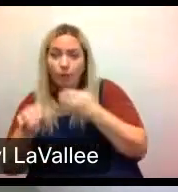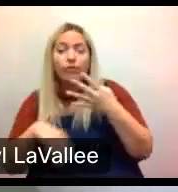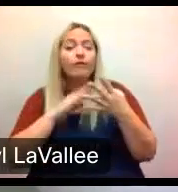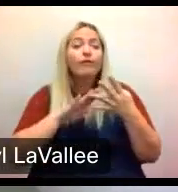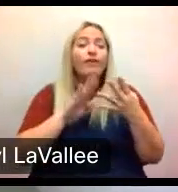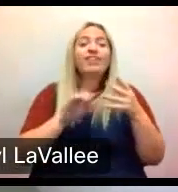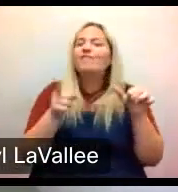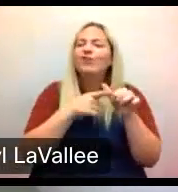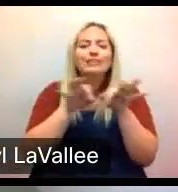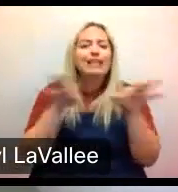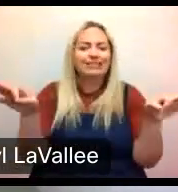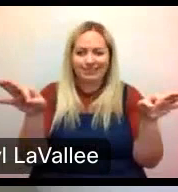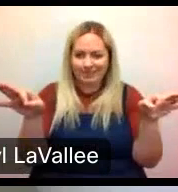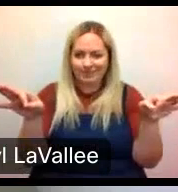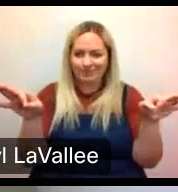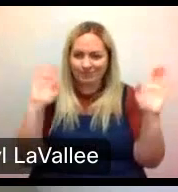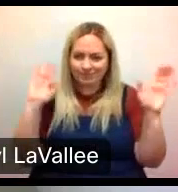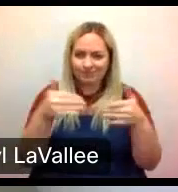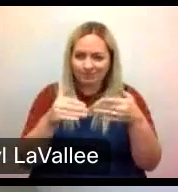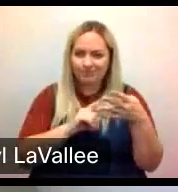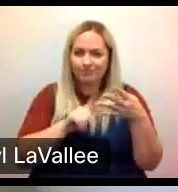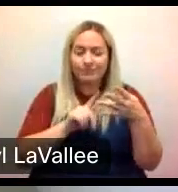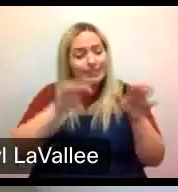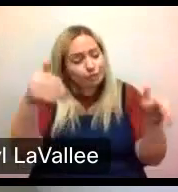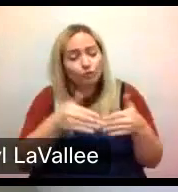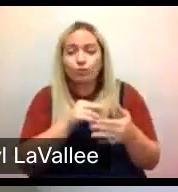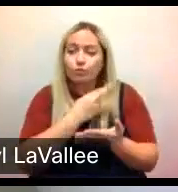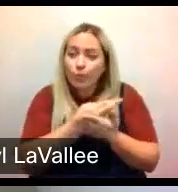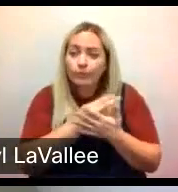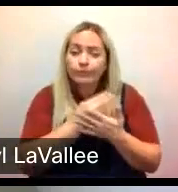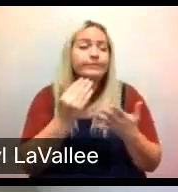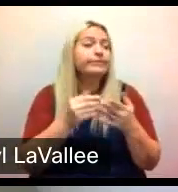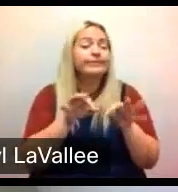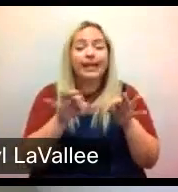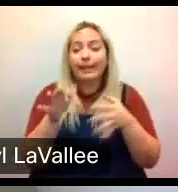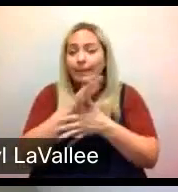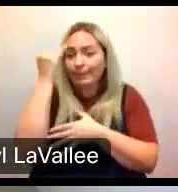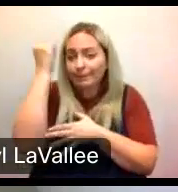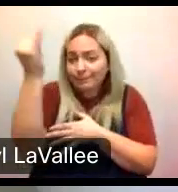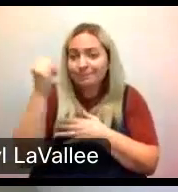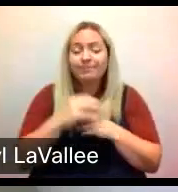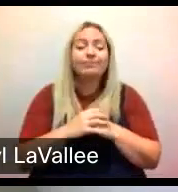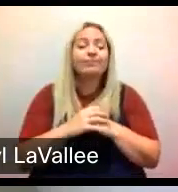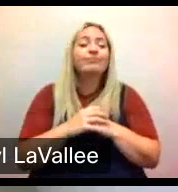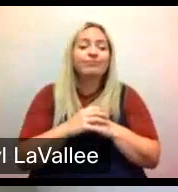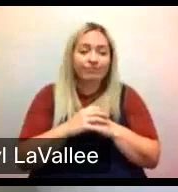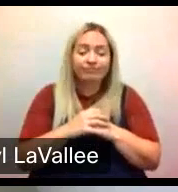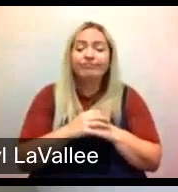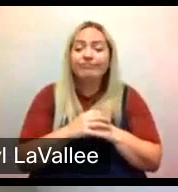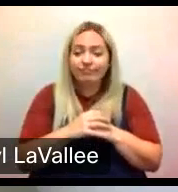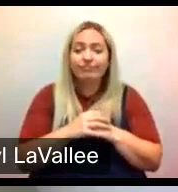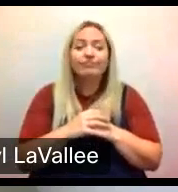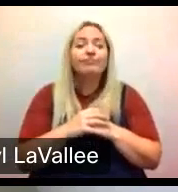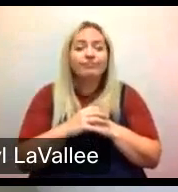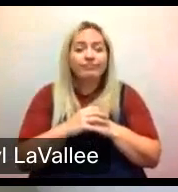way, that first sentence, where you introduce the source, state the main idea, and then you can fill in a